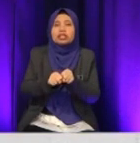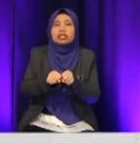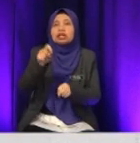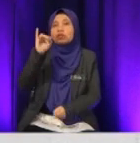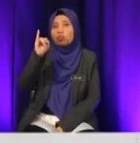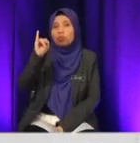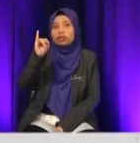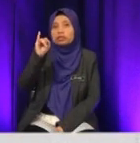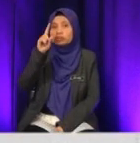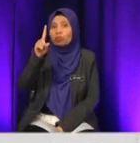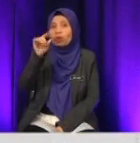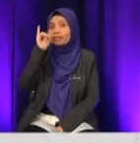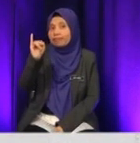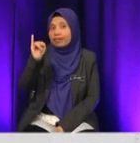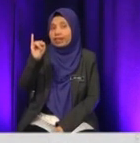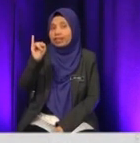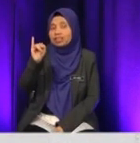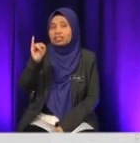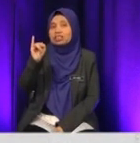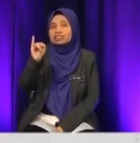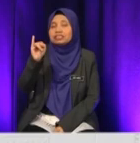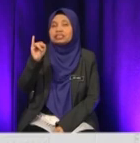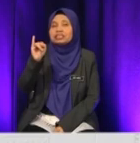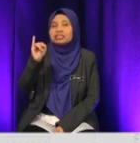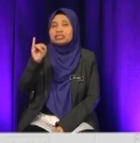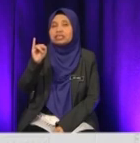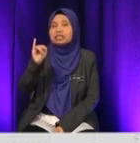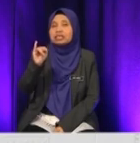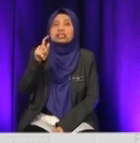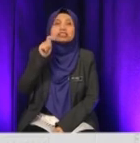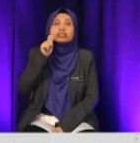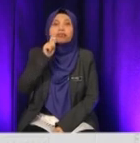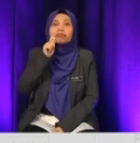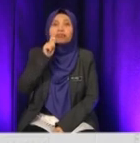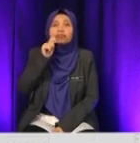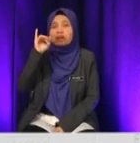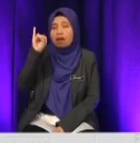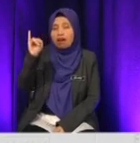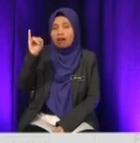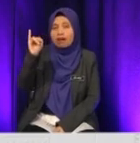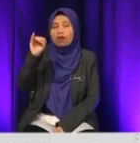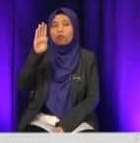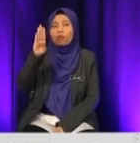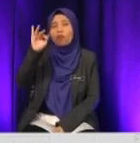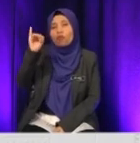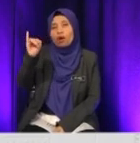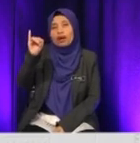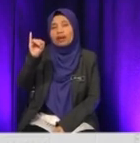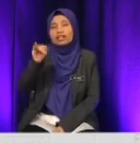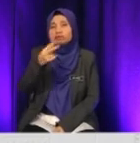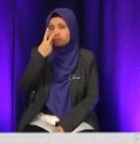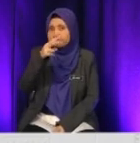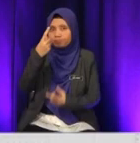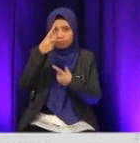I. Two I, three I. What about you, Tasnim? Four I. So okay. Let's check our